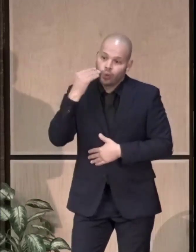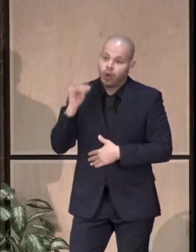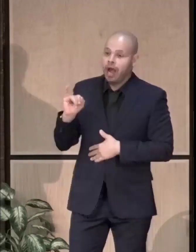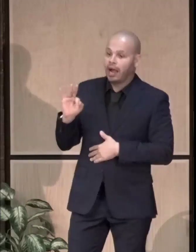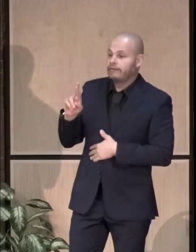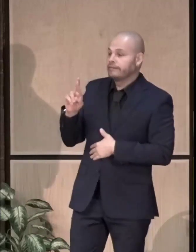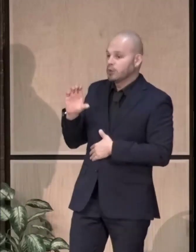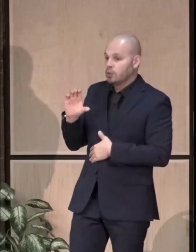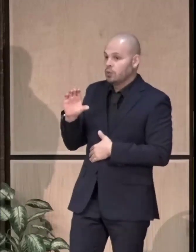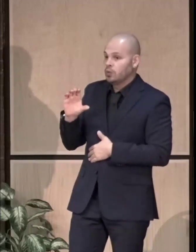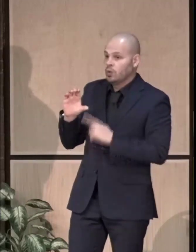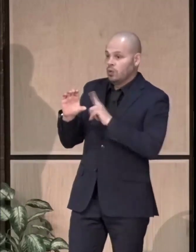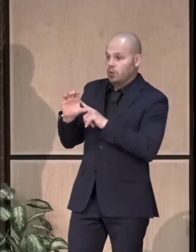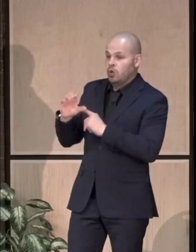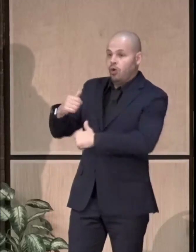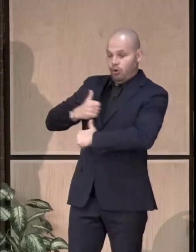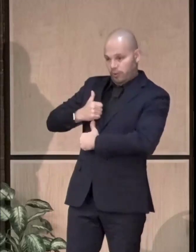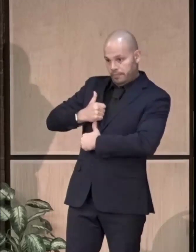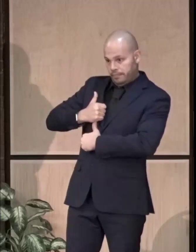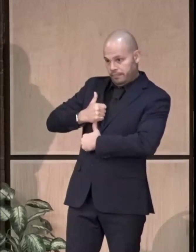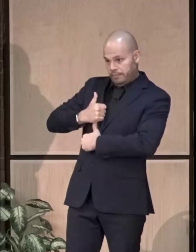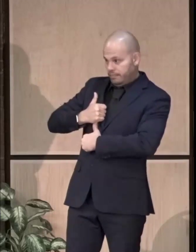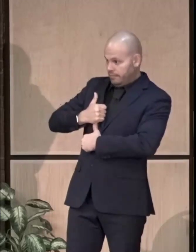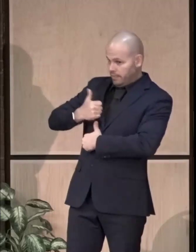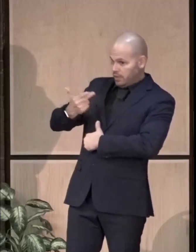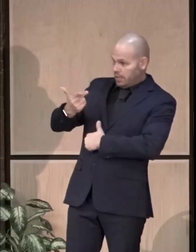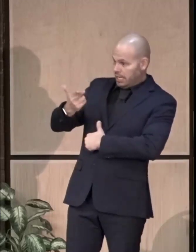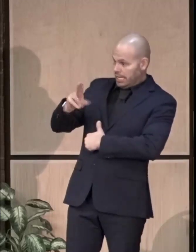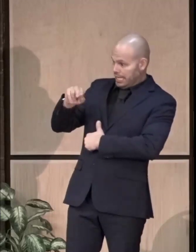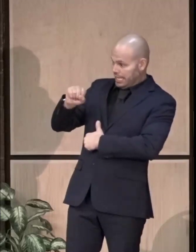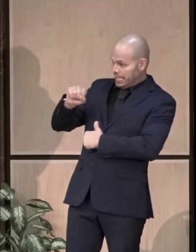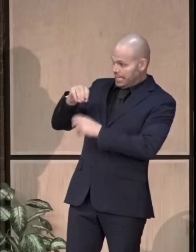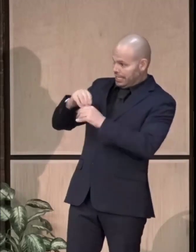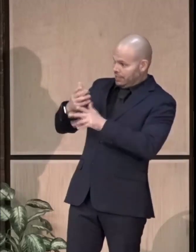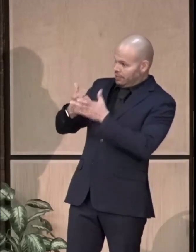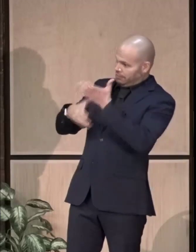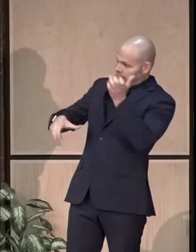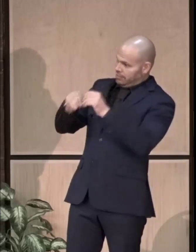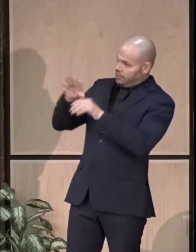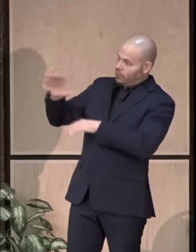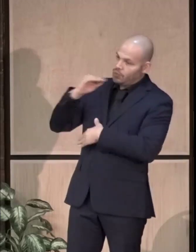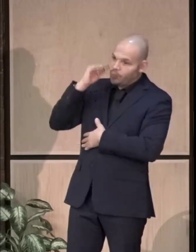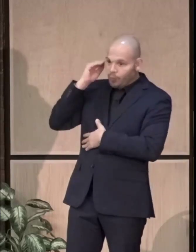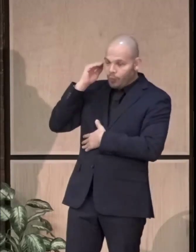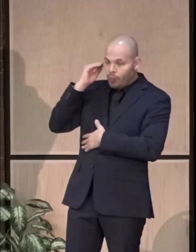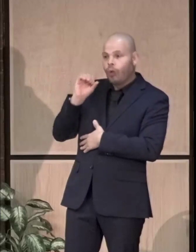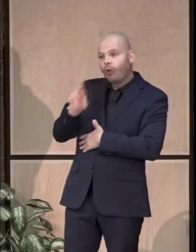Yes. Yep, that's what it says. And you say that there's no real court order to take his weapons or anything like